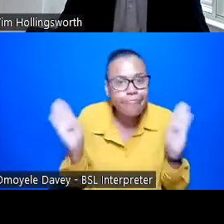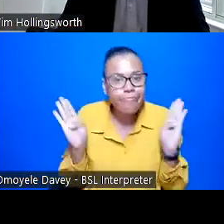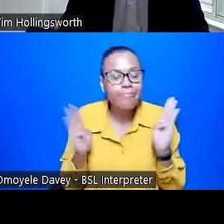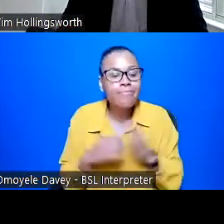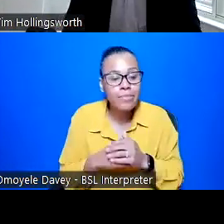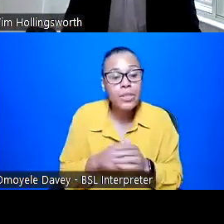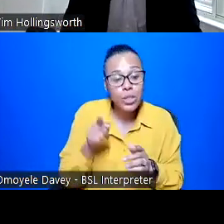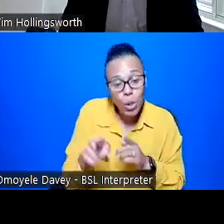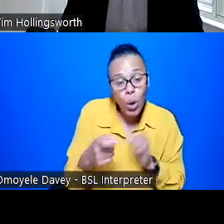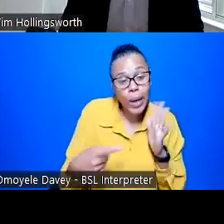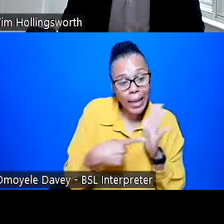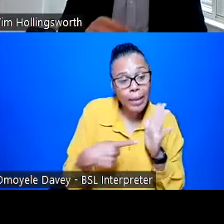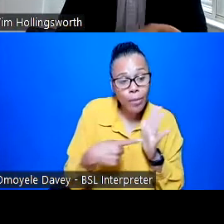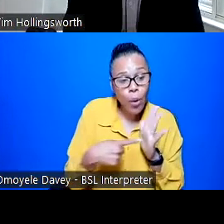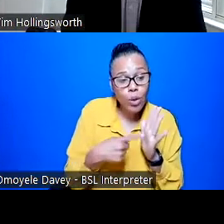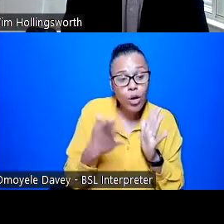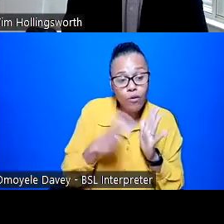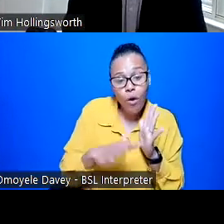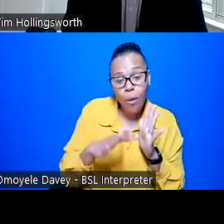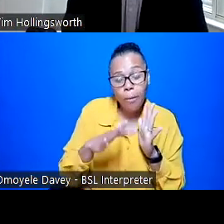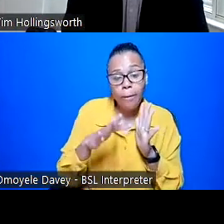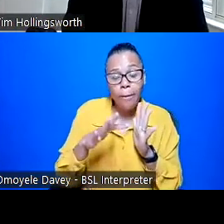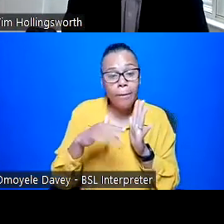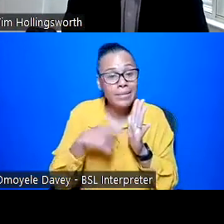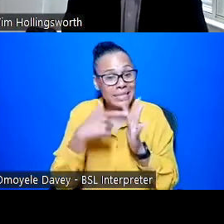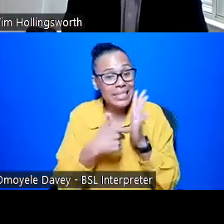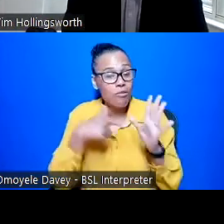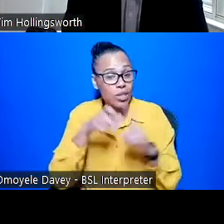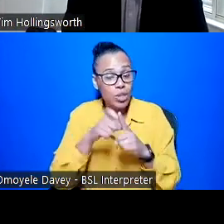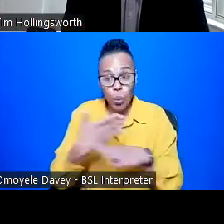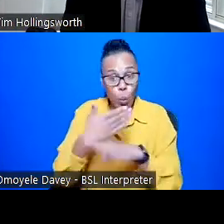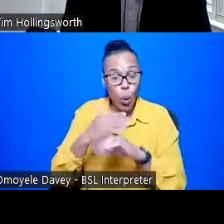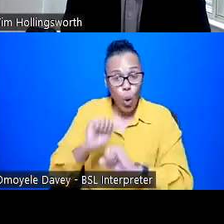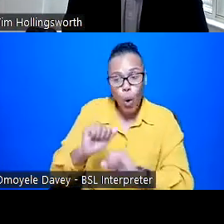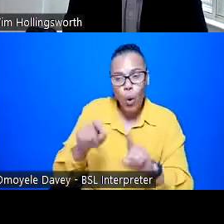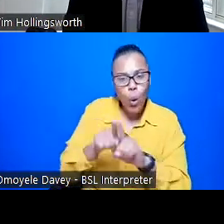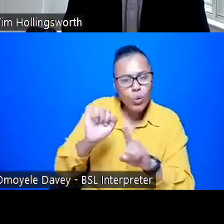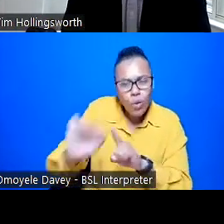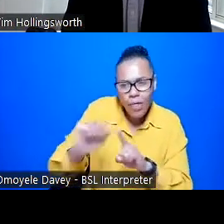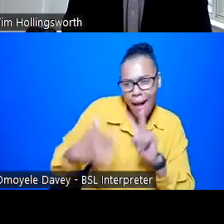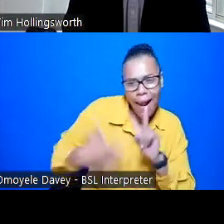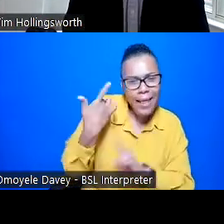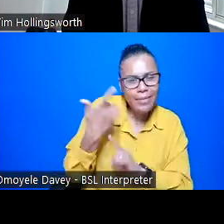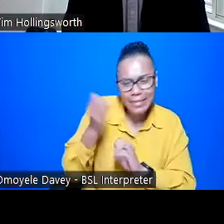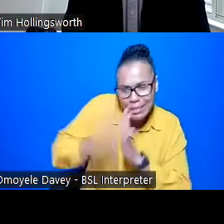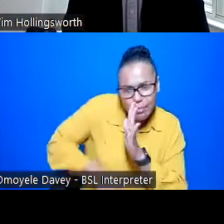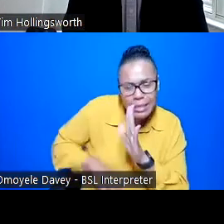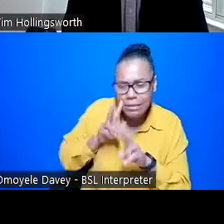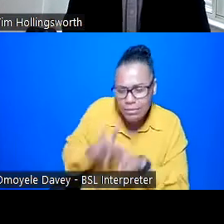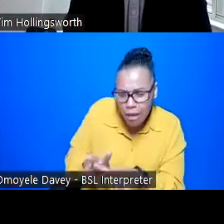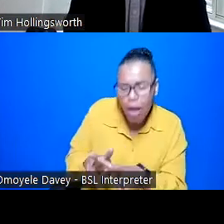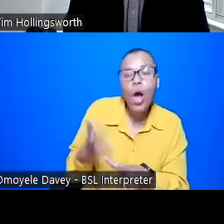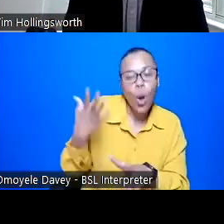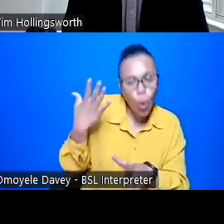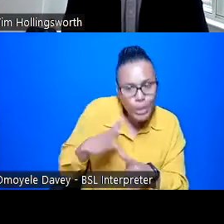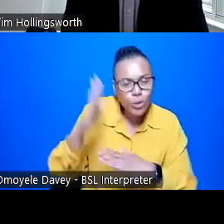important. I think what Travis has also showed us, and particularly the lived experience, that really we need to rebuild, or in some cases build for the first time,